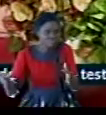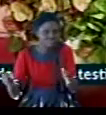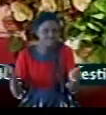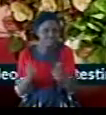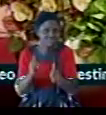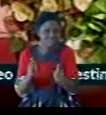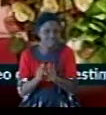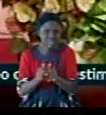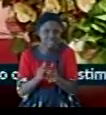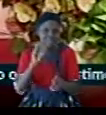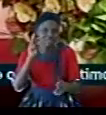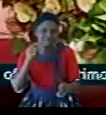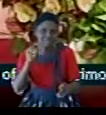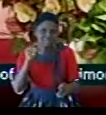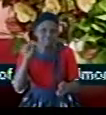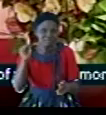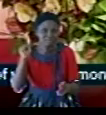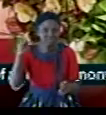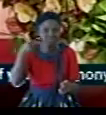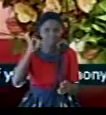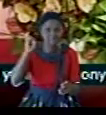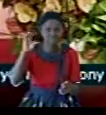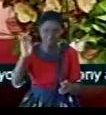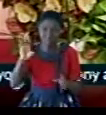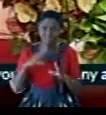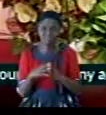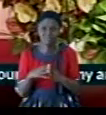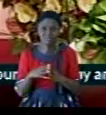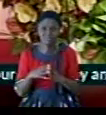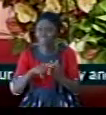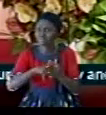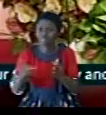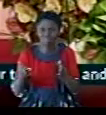Hallelujah. It disappeared like a magic.